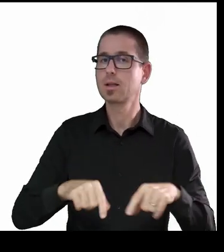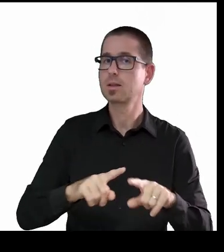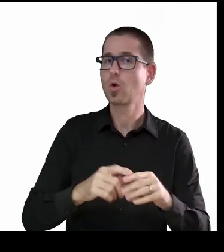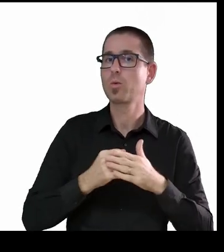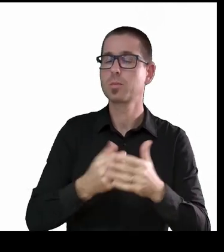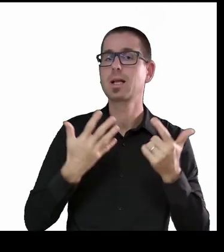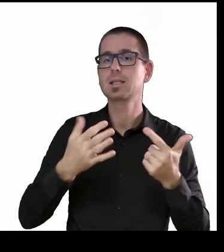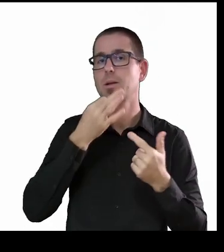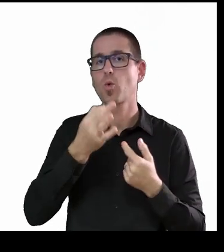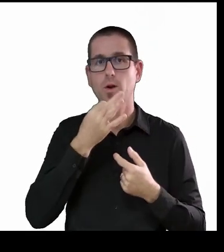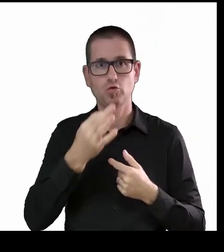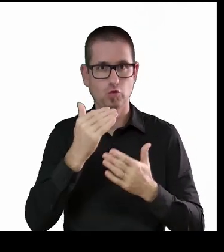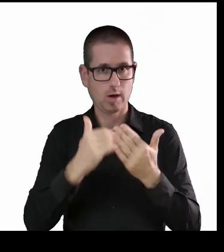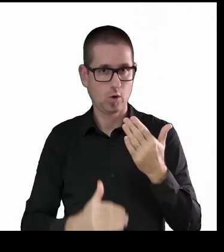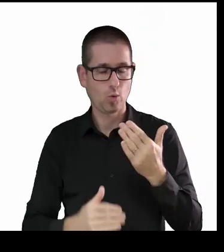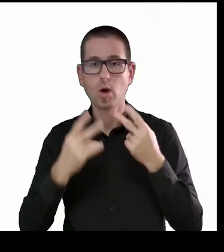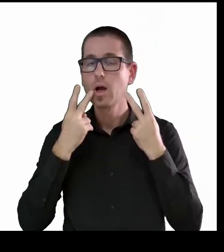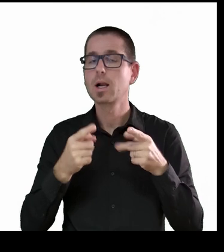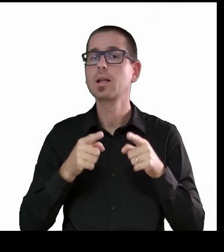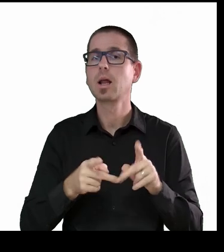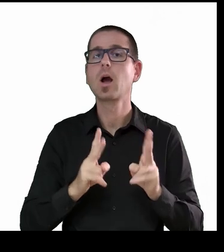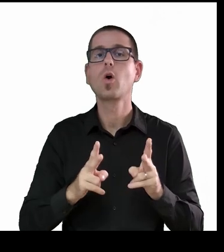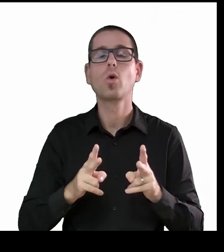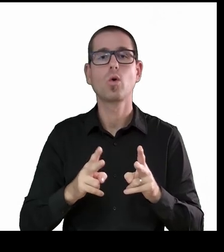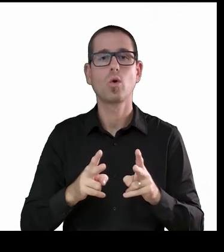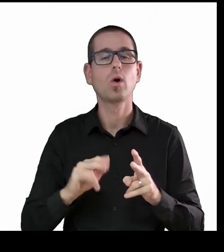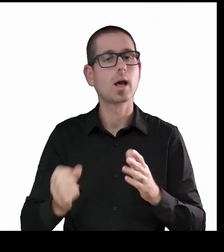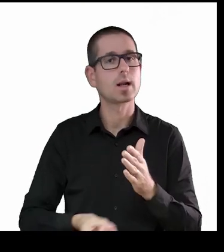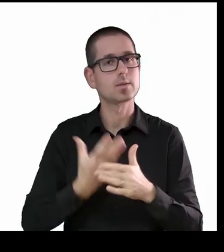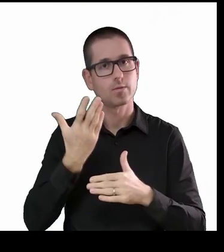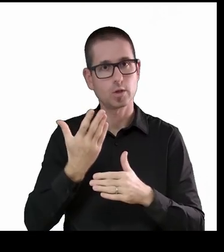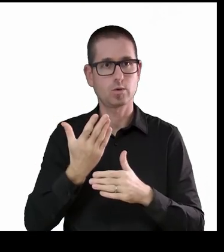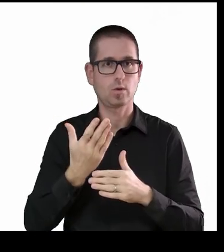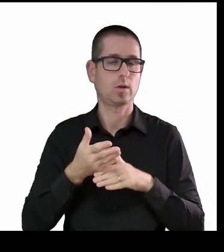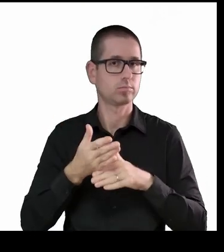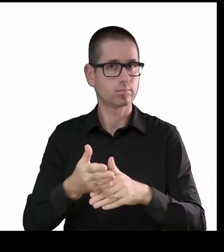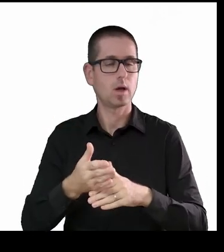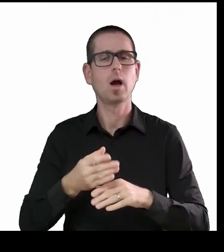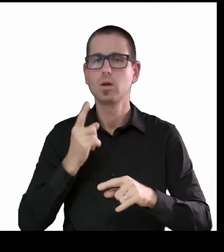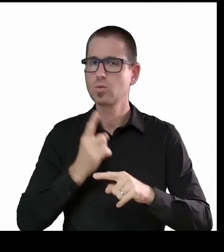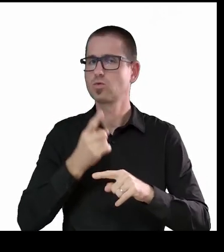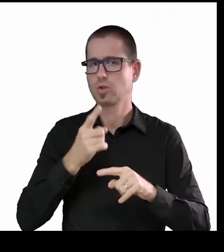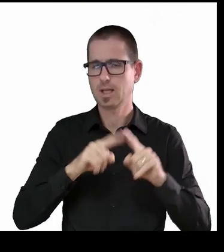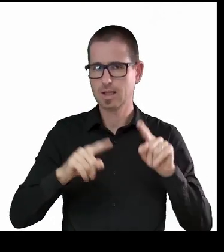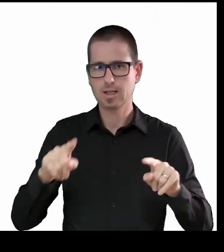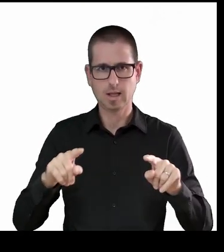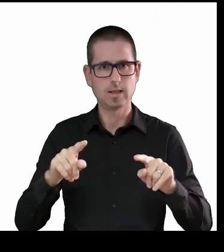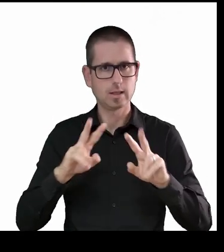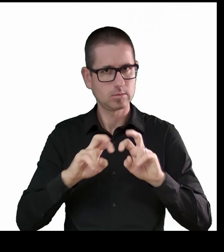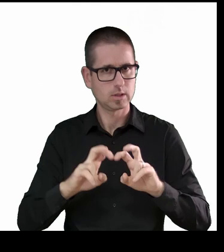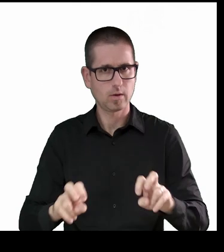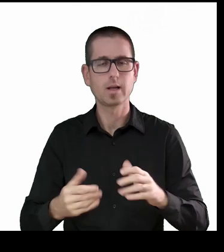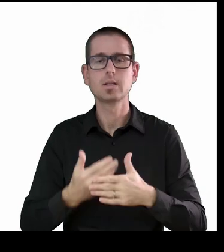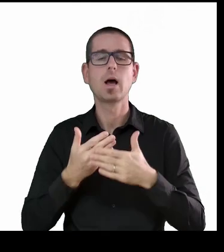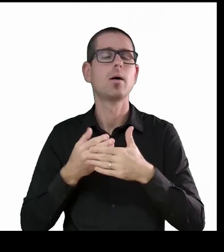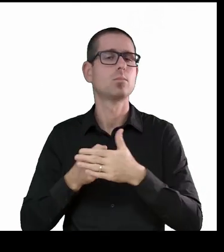7 questions about how it is developed to provide inclusive digital resources to support their inclusive